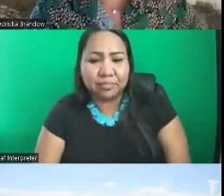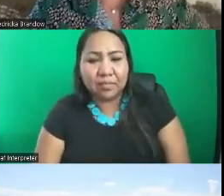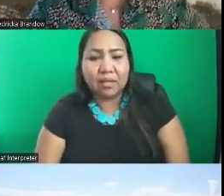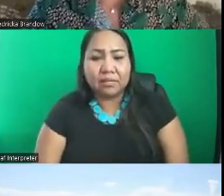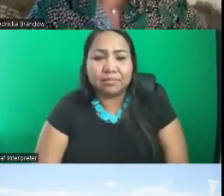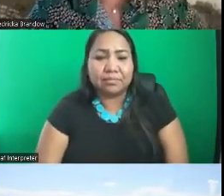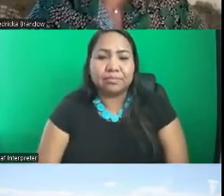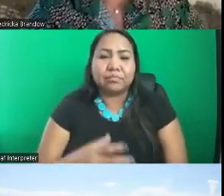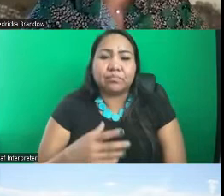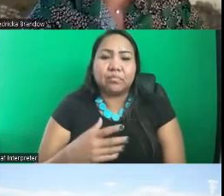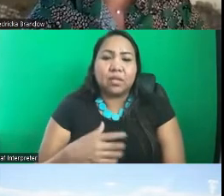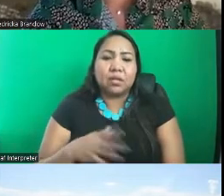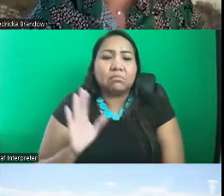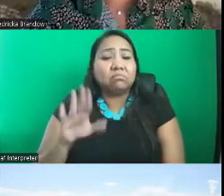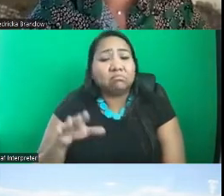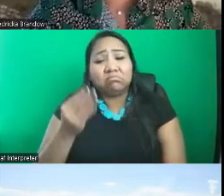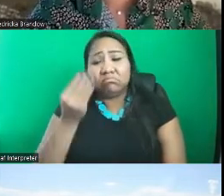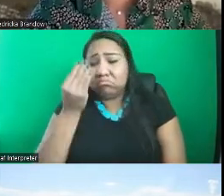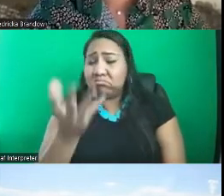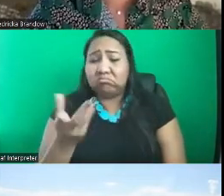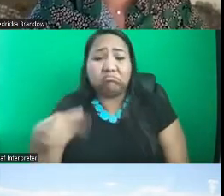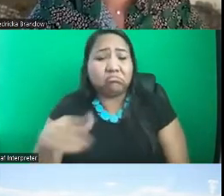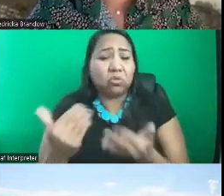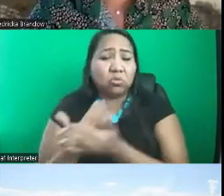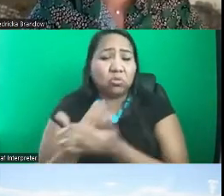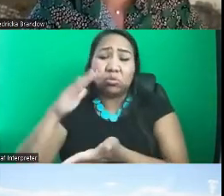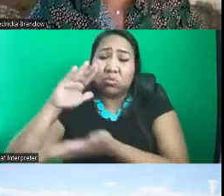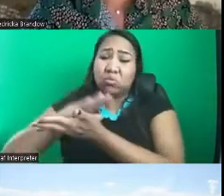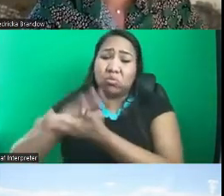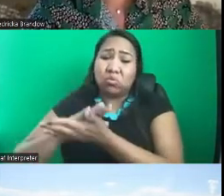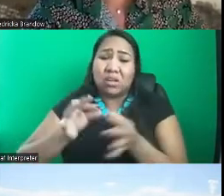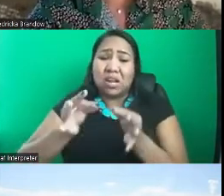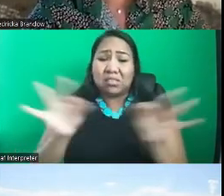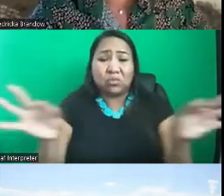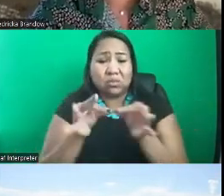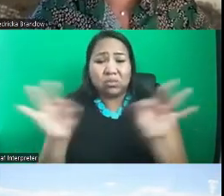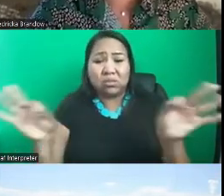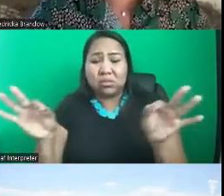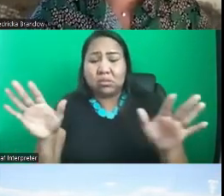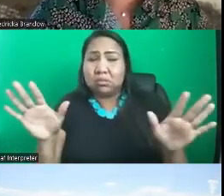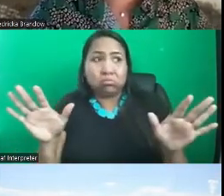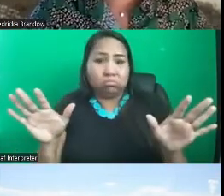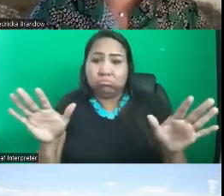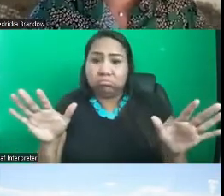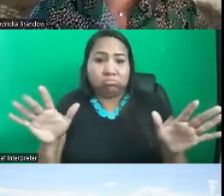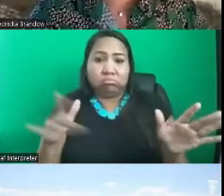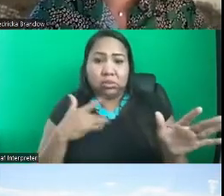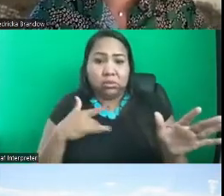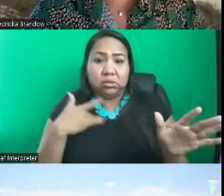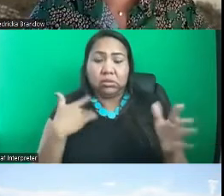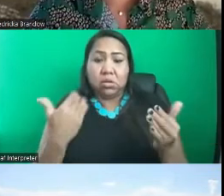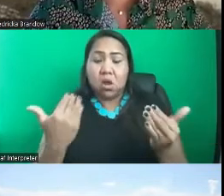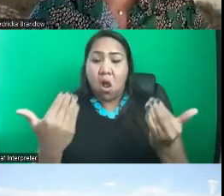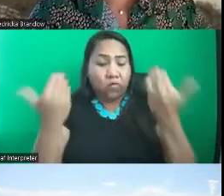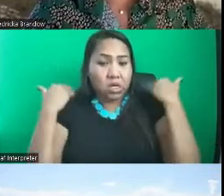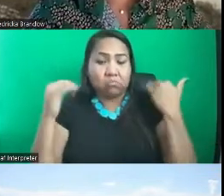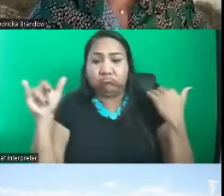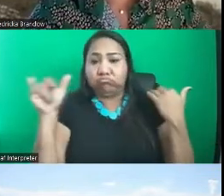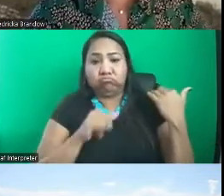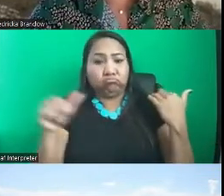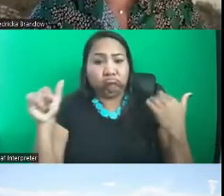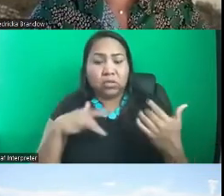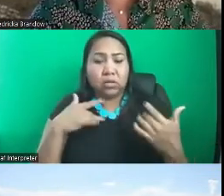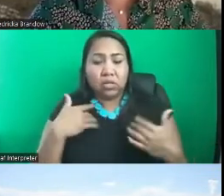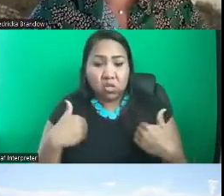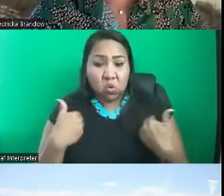new academic language, you know, so there's this idea of cognitive overload and what do our youth experience as they're